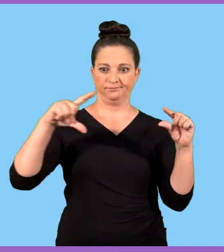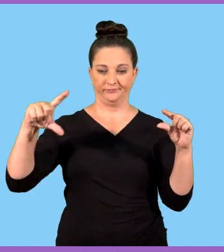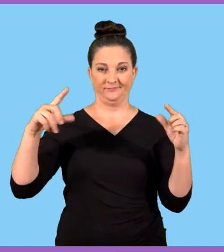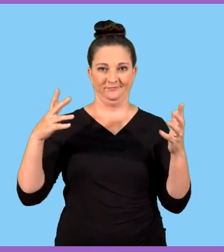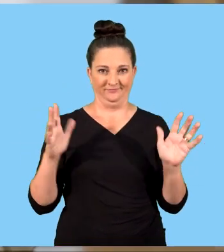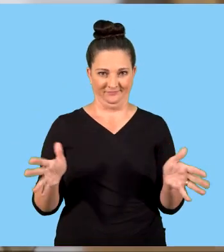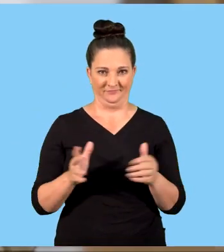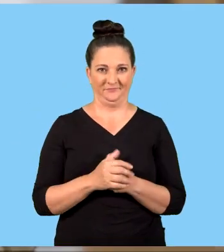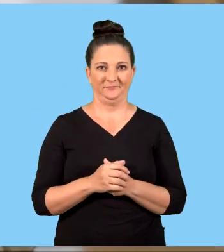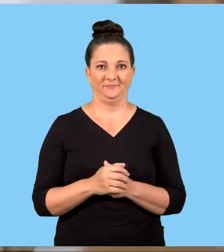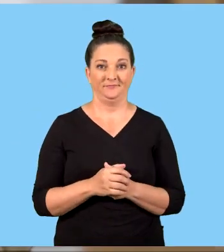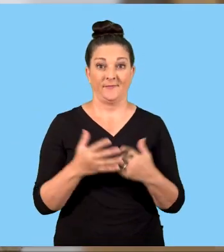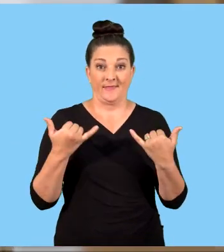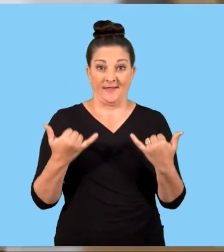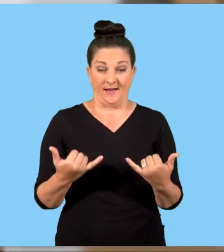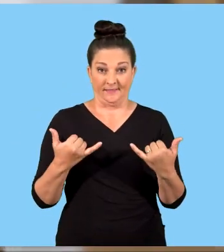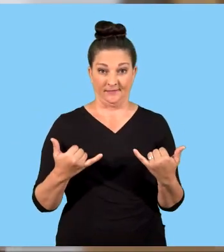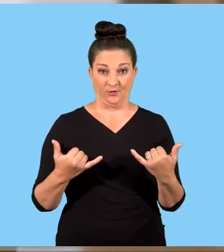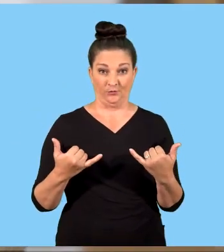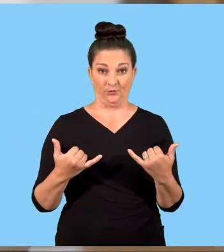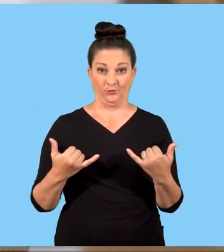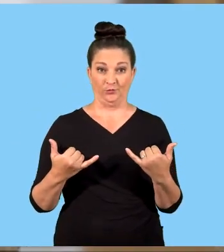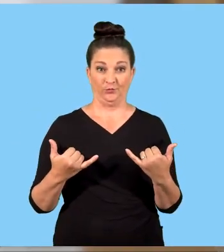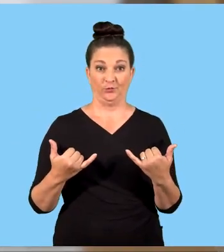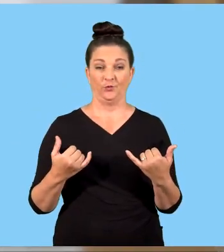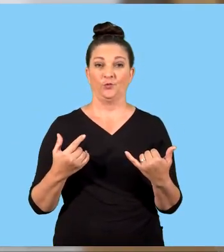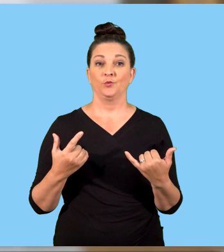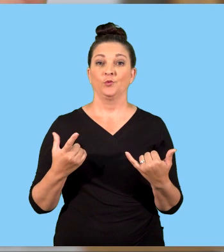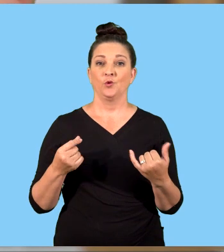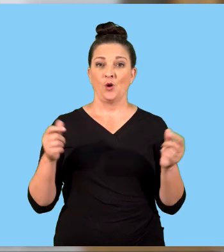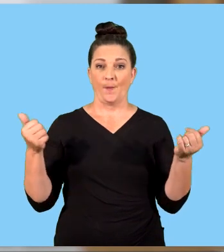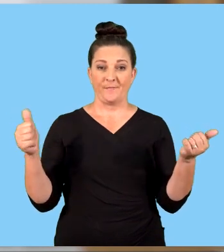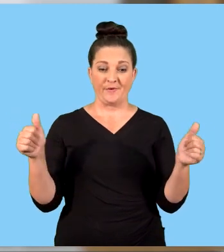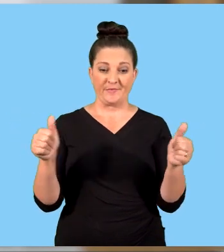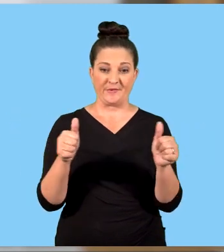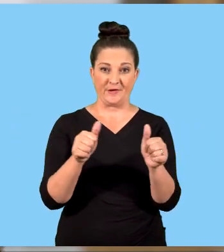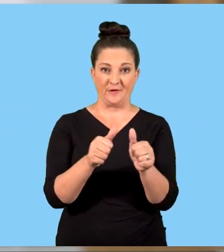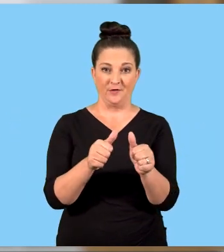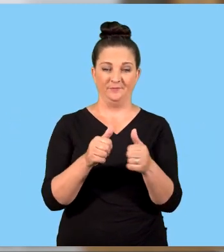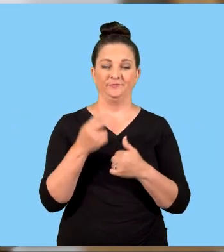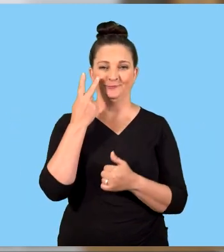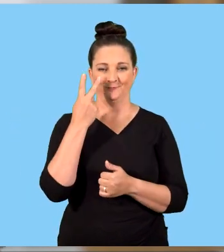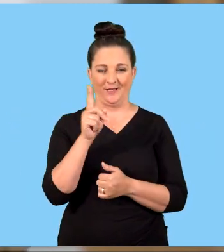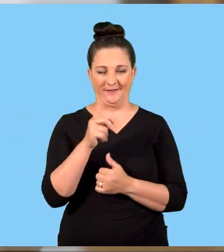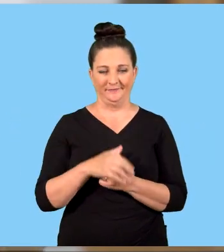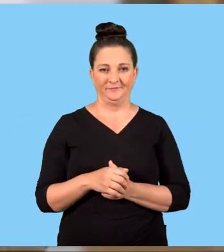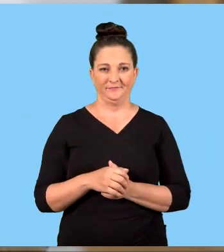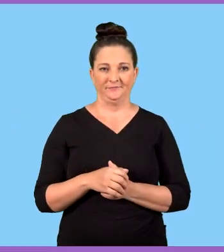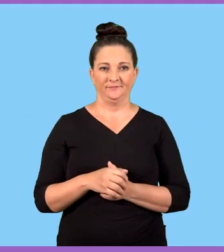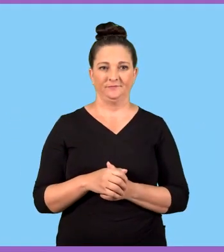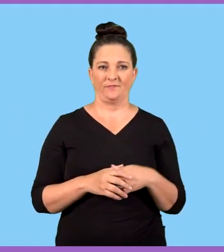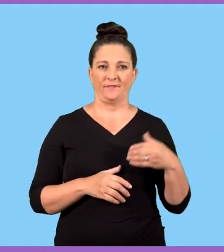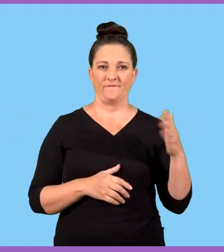ascending order. Then, scratch values, working our way inwards as